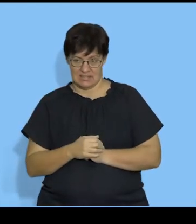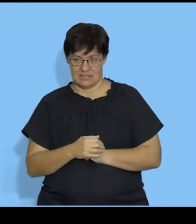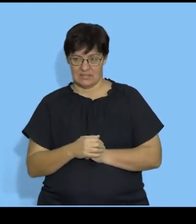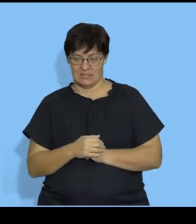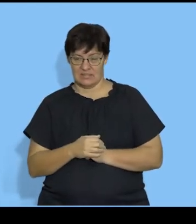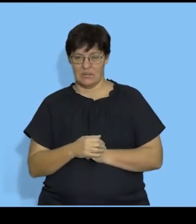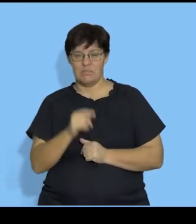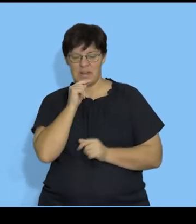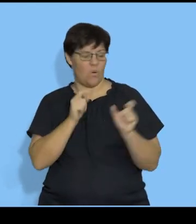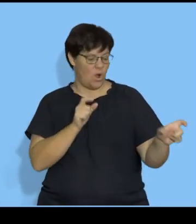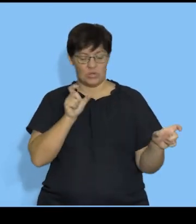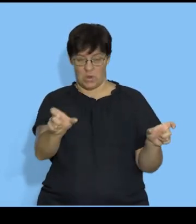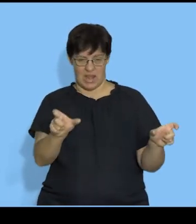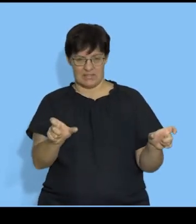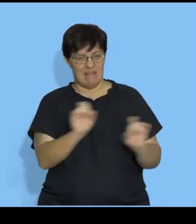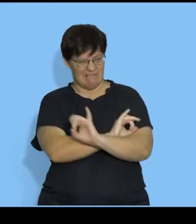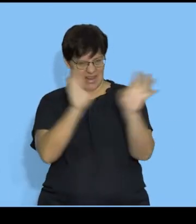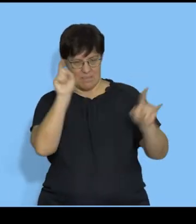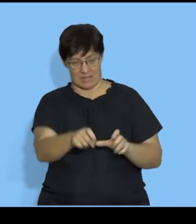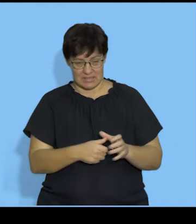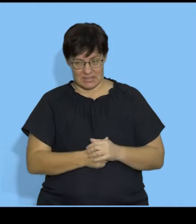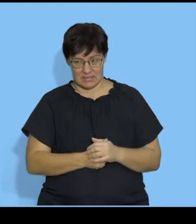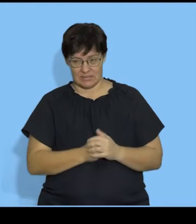the terminology. So magnesium